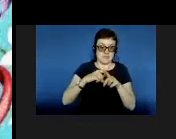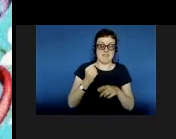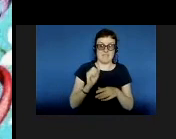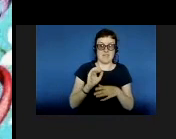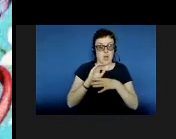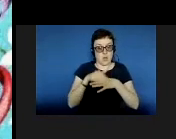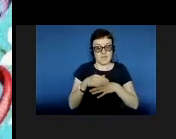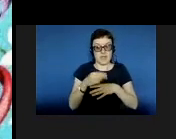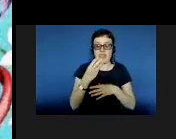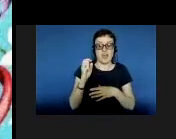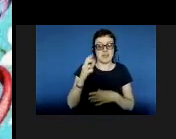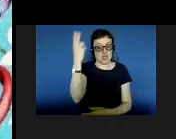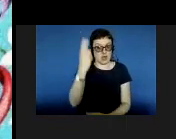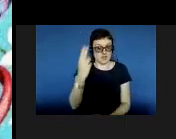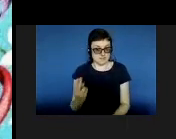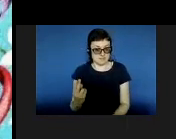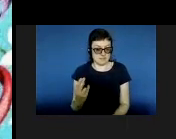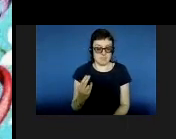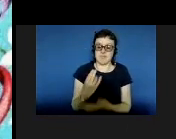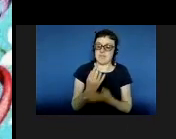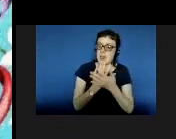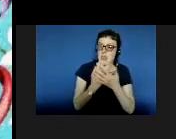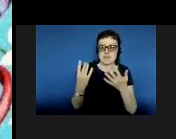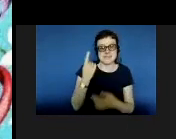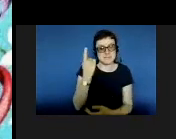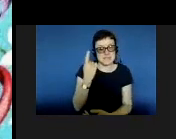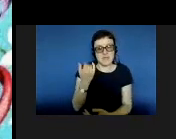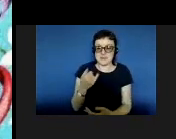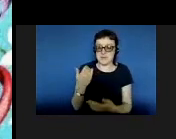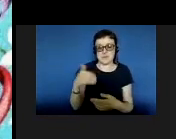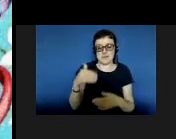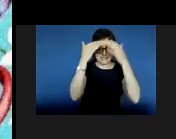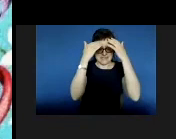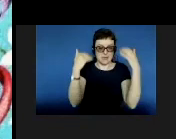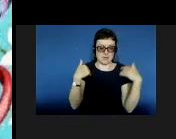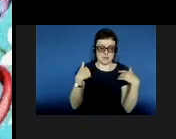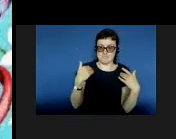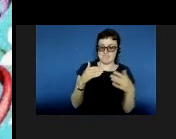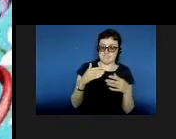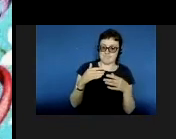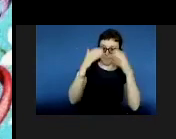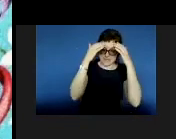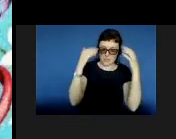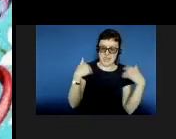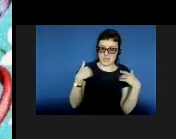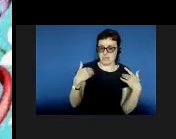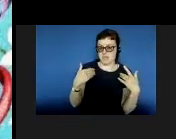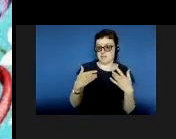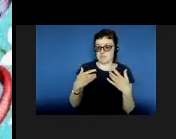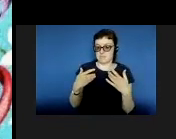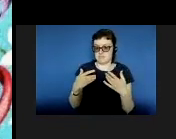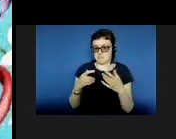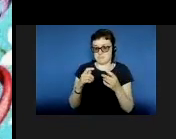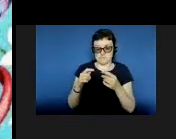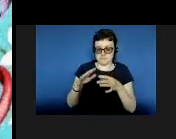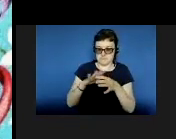outside-in artists, many of whom had their own lived experience of navigating mental health care systems. We worked